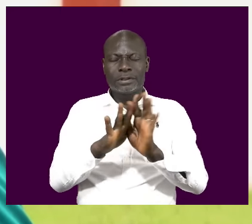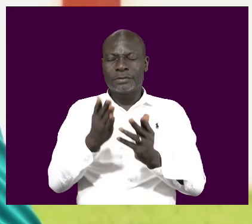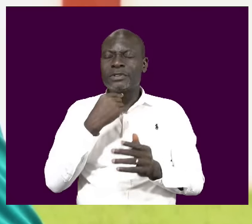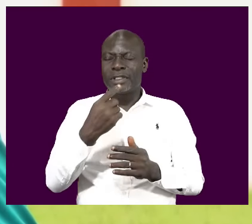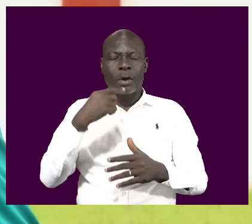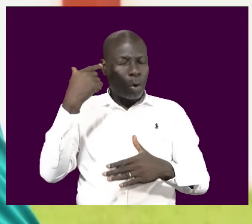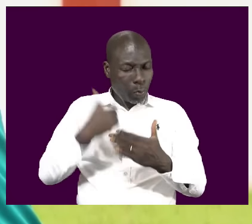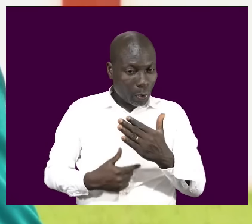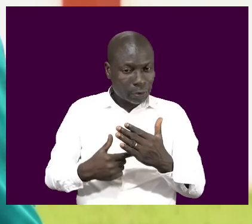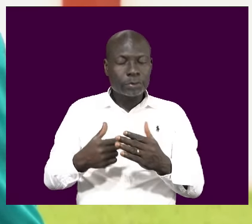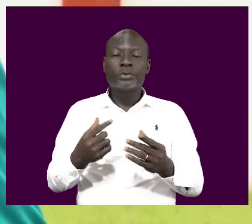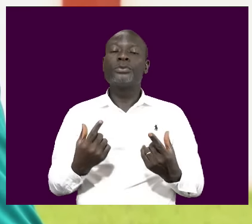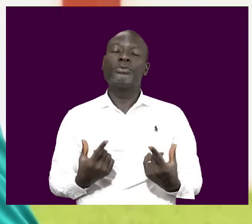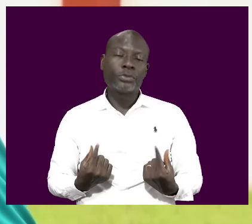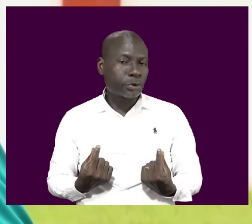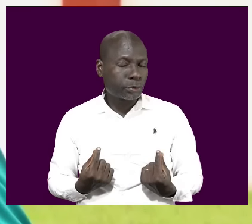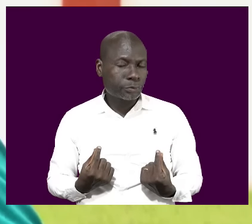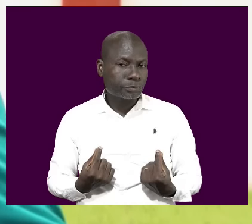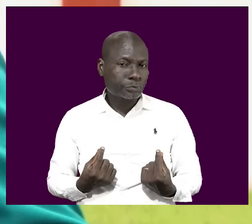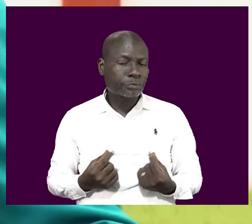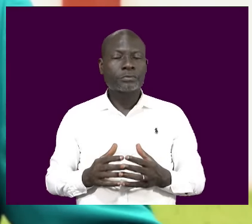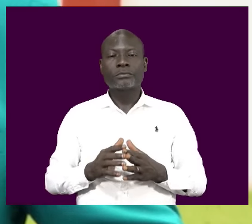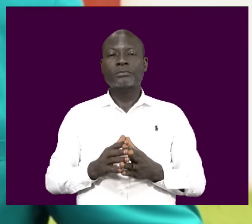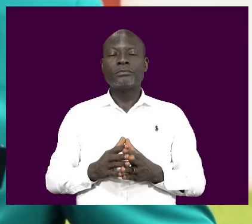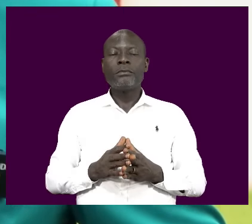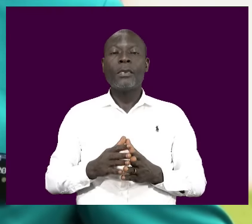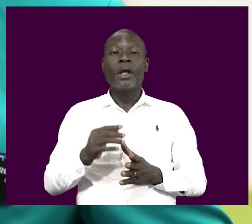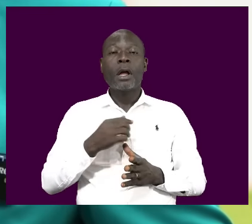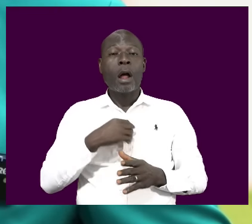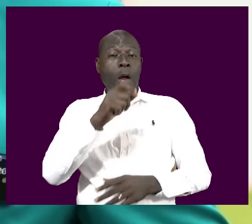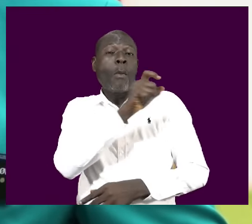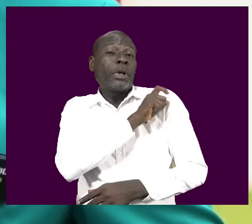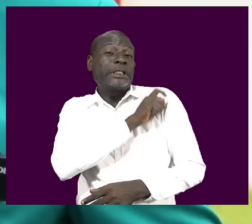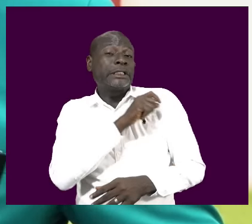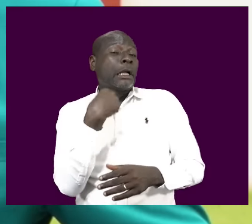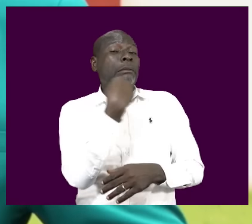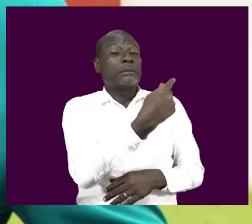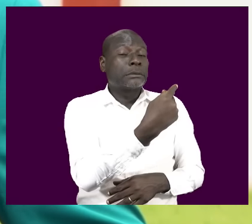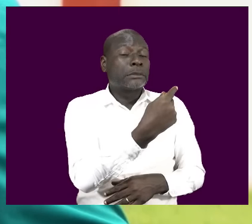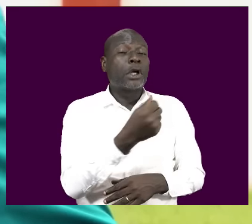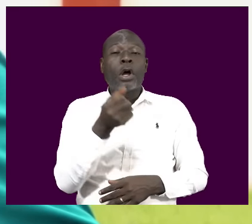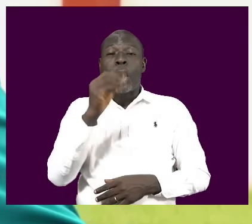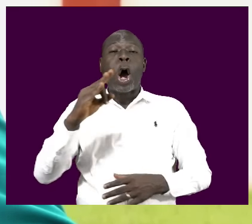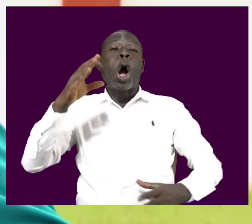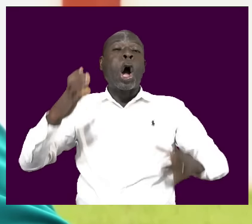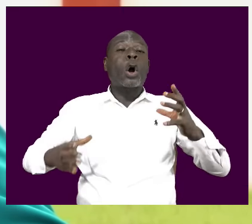ne twa se wo osofo no esa se wo ye me fa no police station ana me fa no